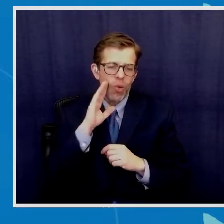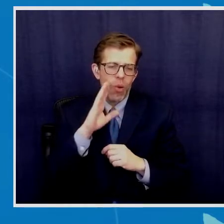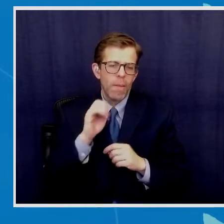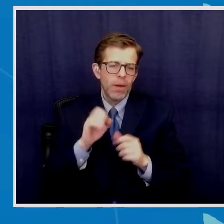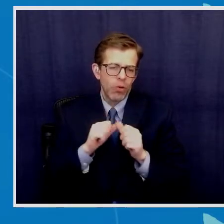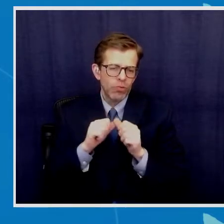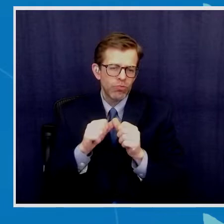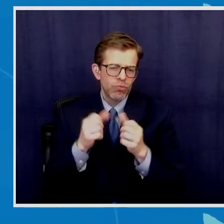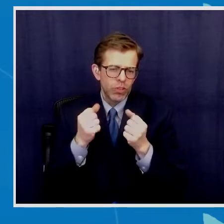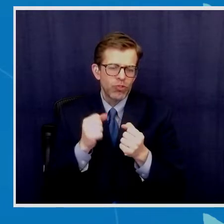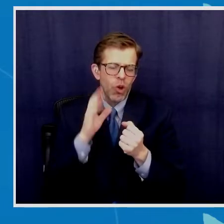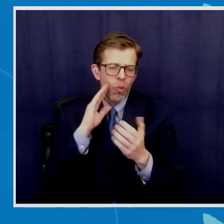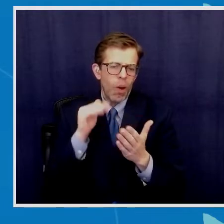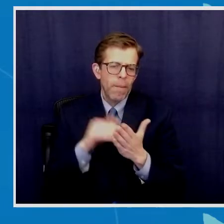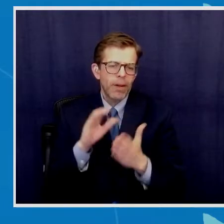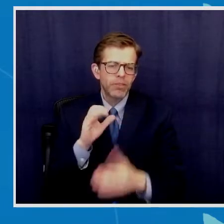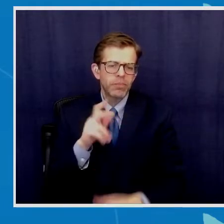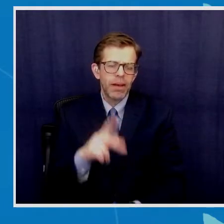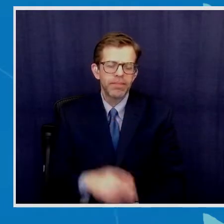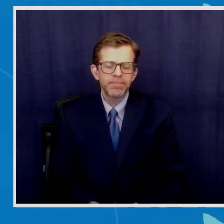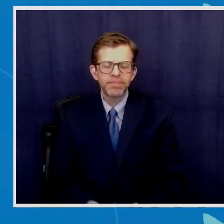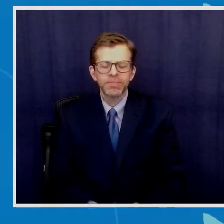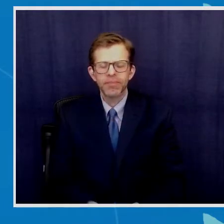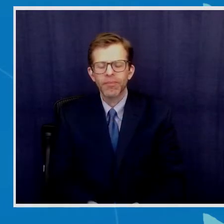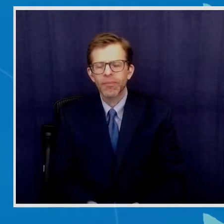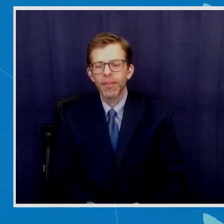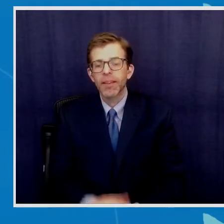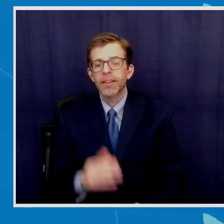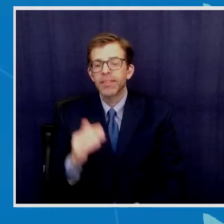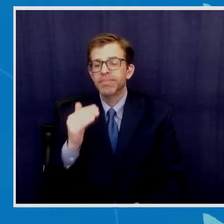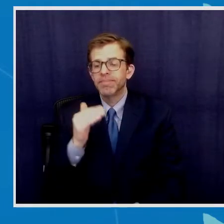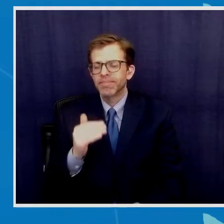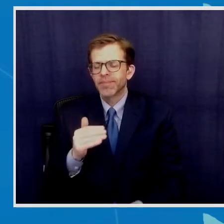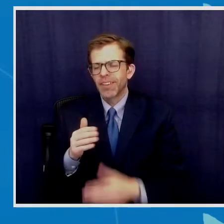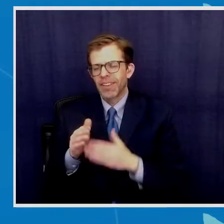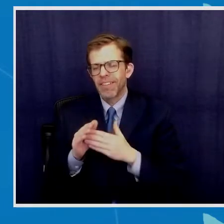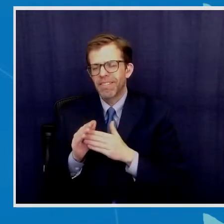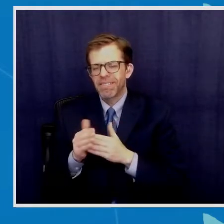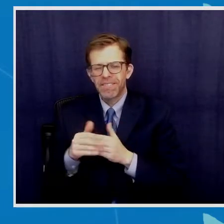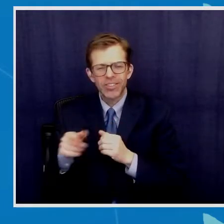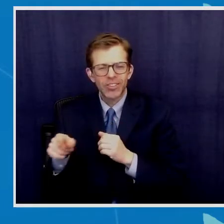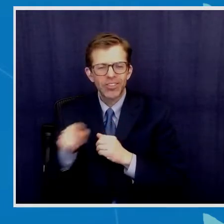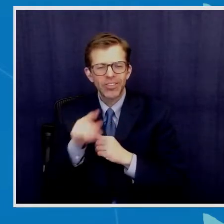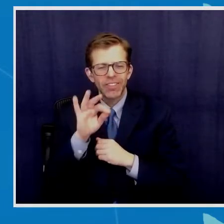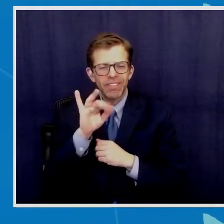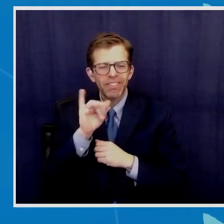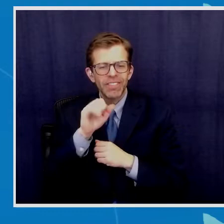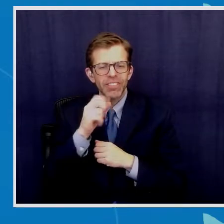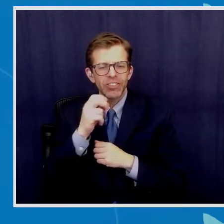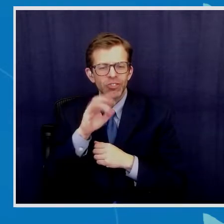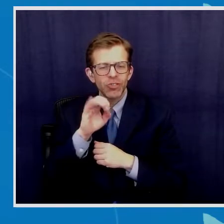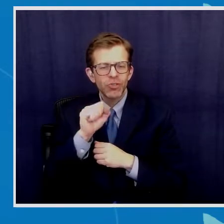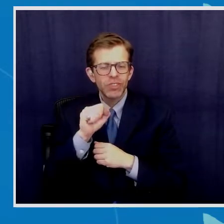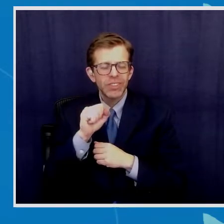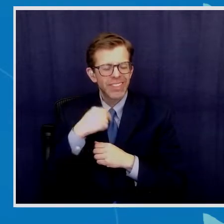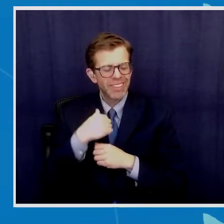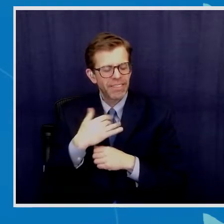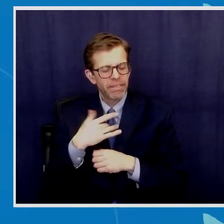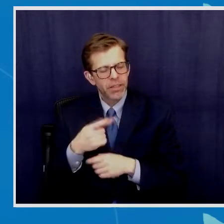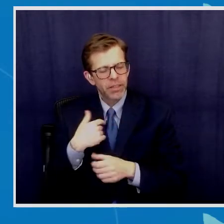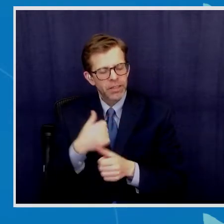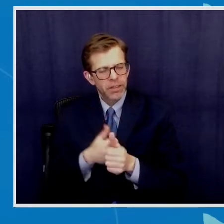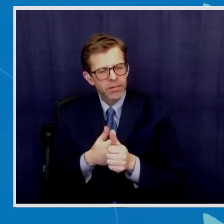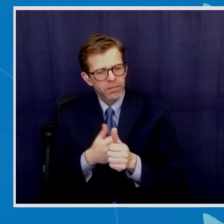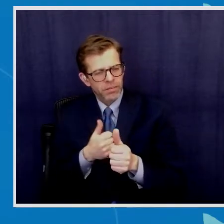be bouncing back. Then there's the fisheries. And I think on the fisheries, we're lacking behind. I think if we